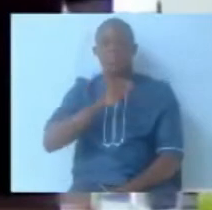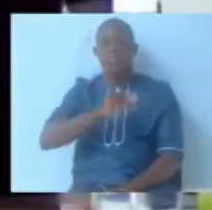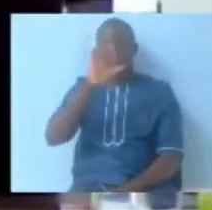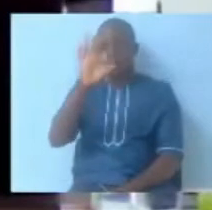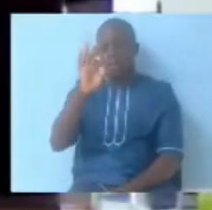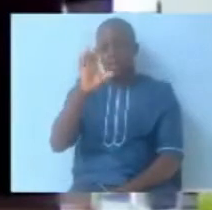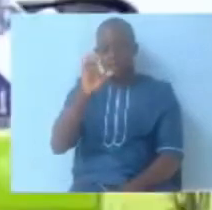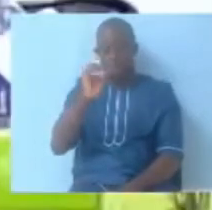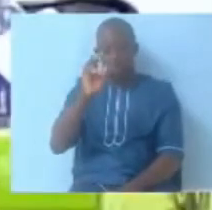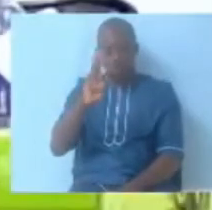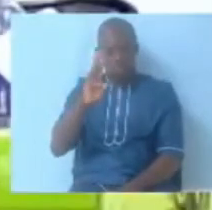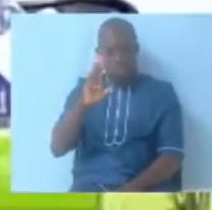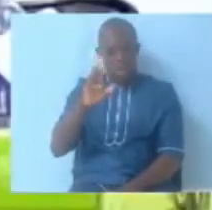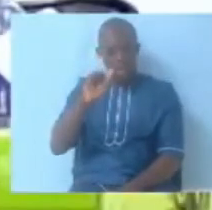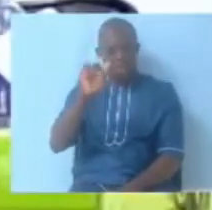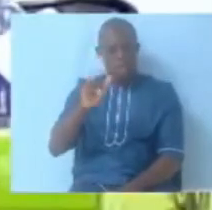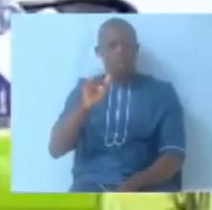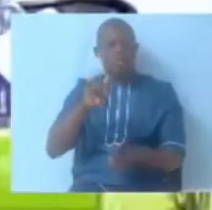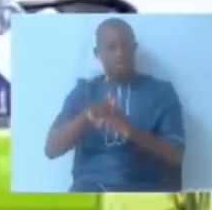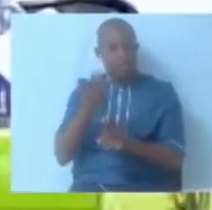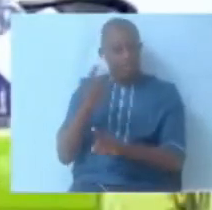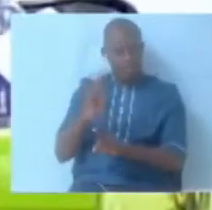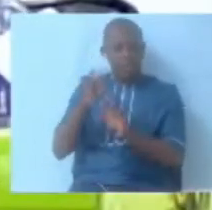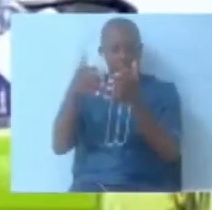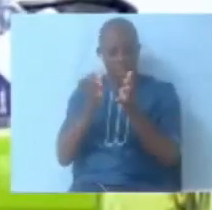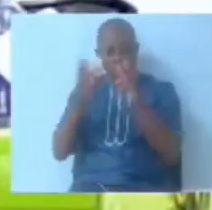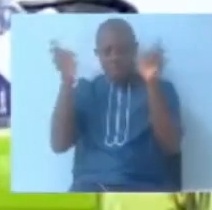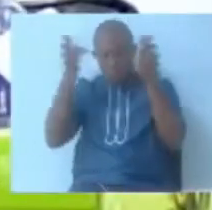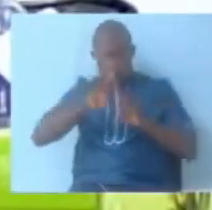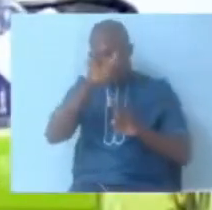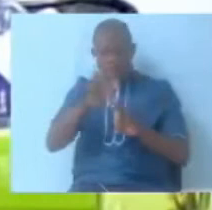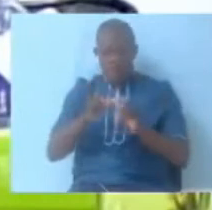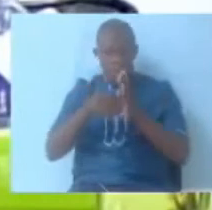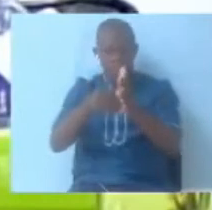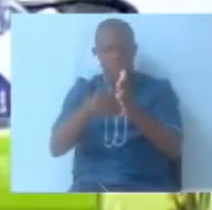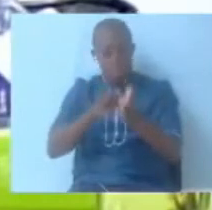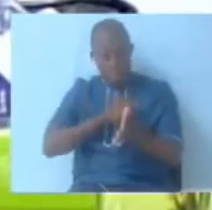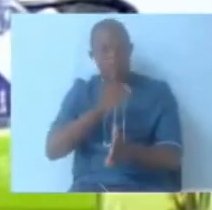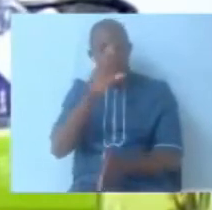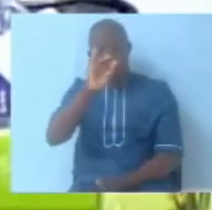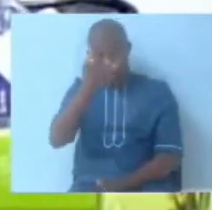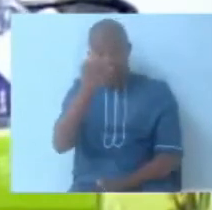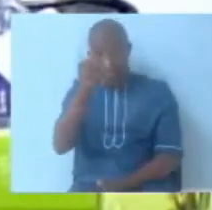first-class magistrates in particular. Yes, first-class magistrates. First-class magistrates.